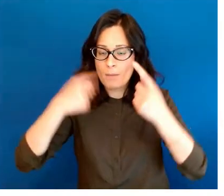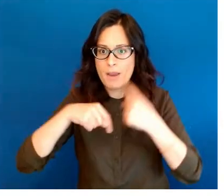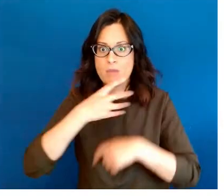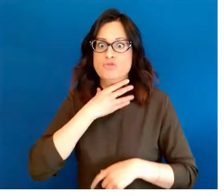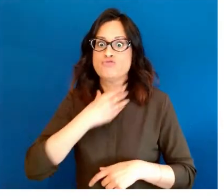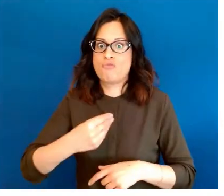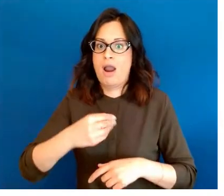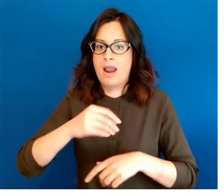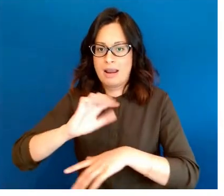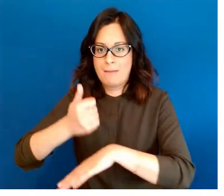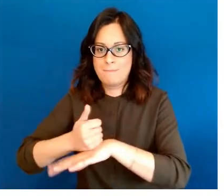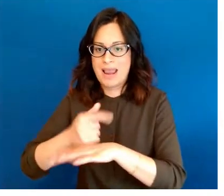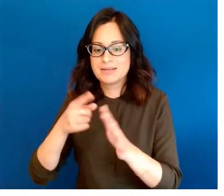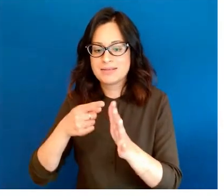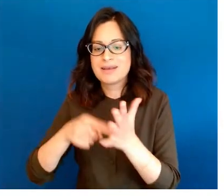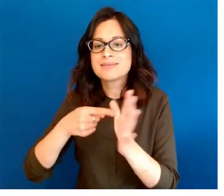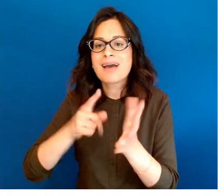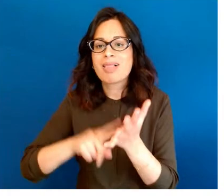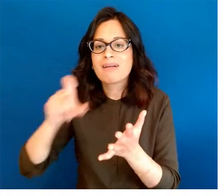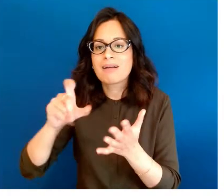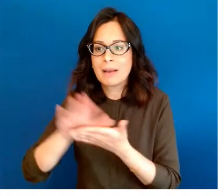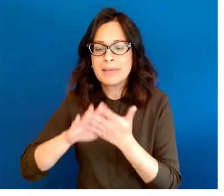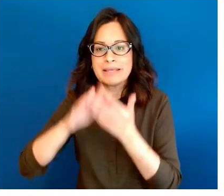on talc.